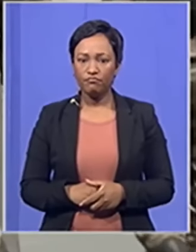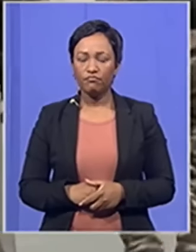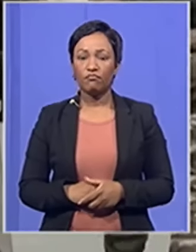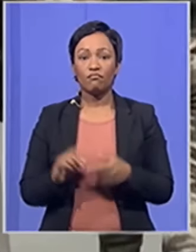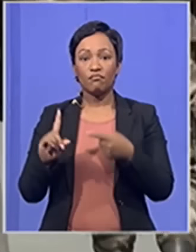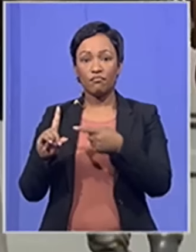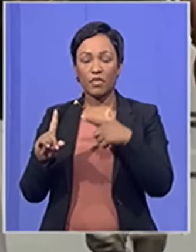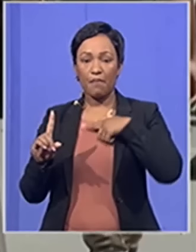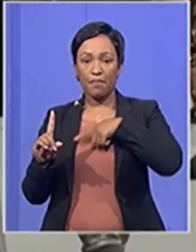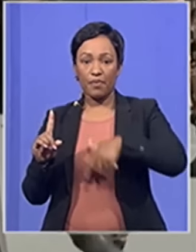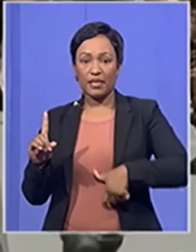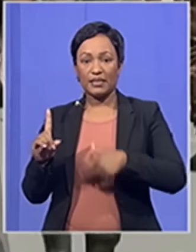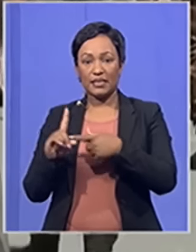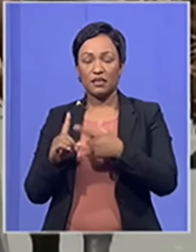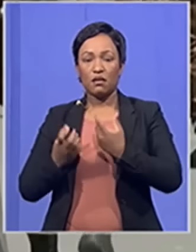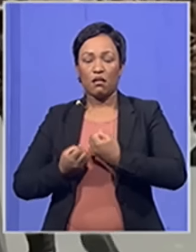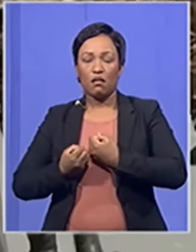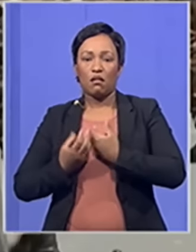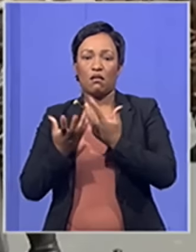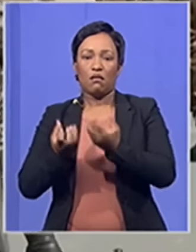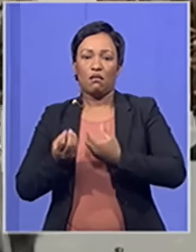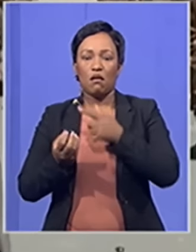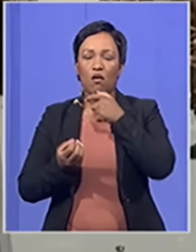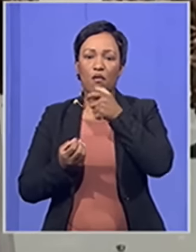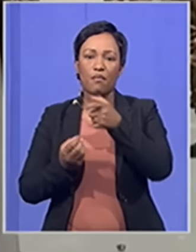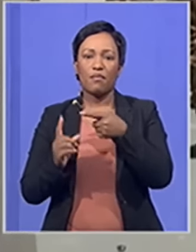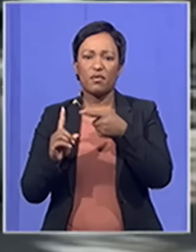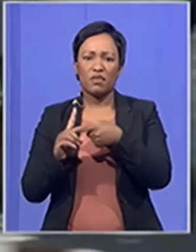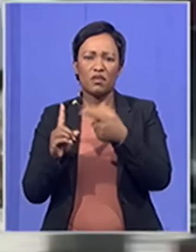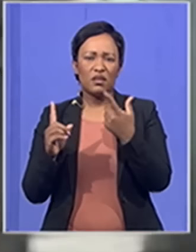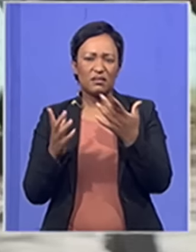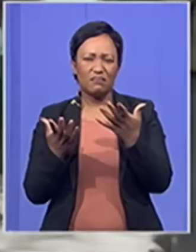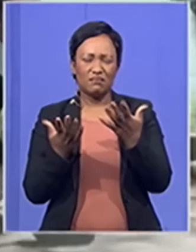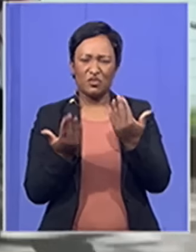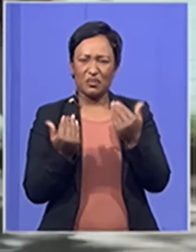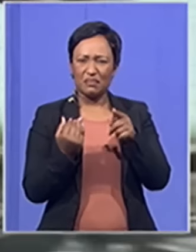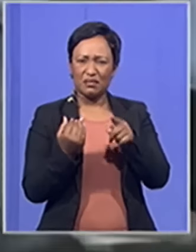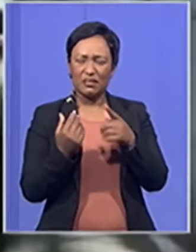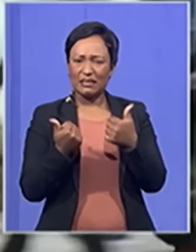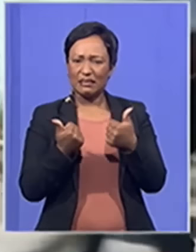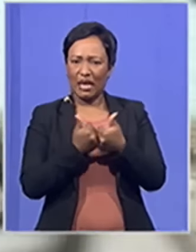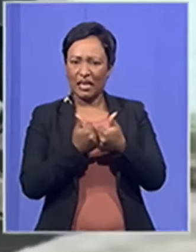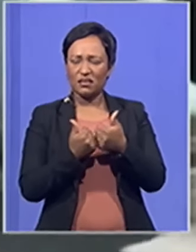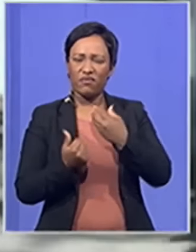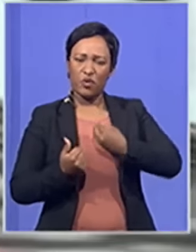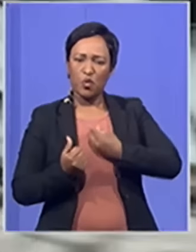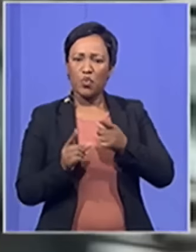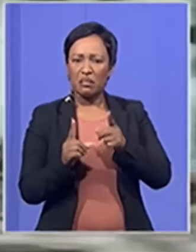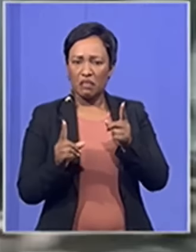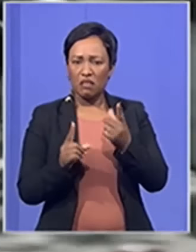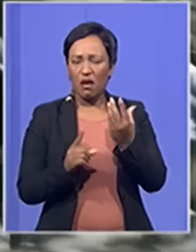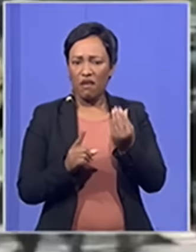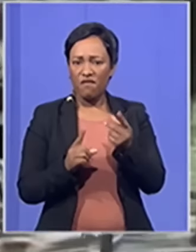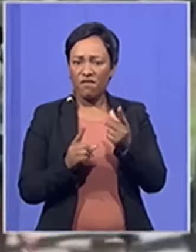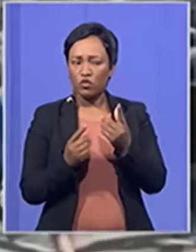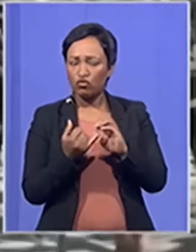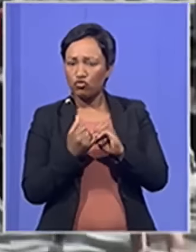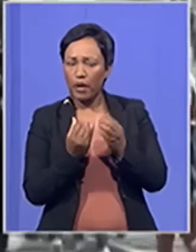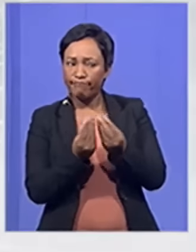ntšha sa mafatlheng le go gatelela gore e ba le komana marula a bapile go kwa ka ditlhotlho tšeo badudi ba lebanego natšo le go hwetša